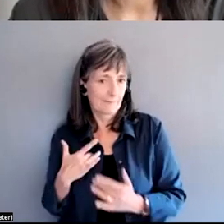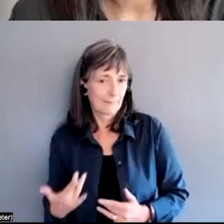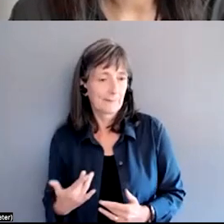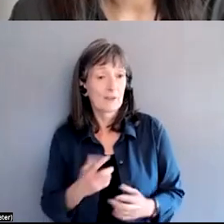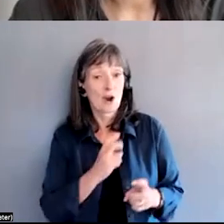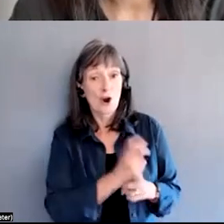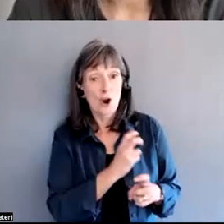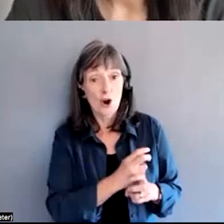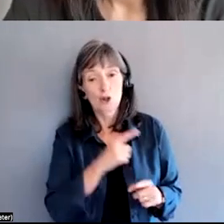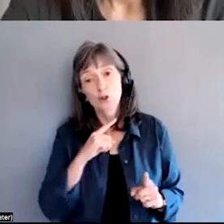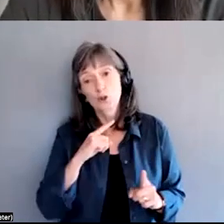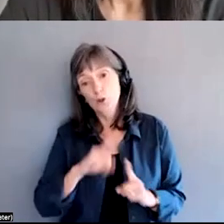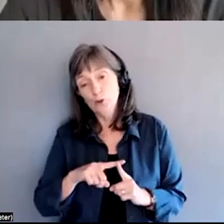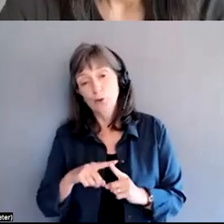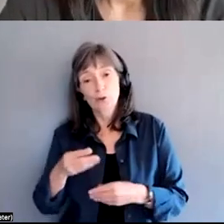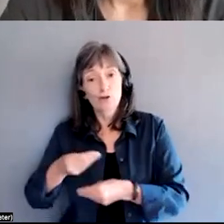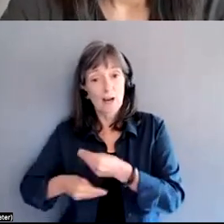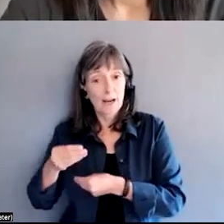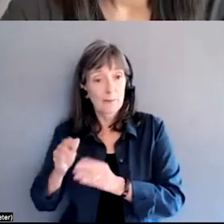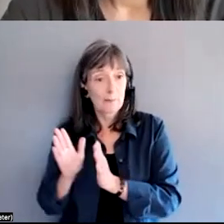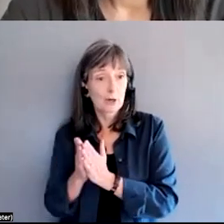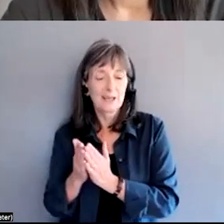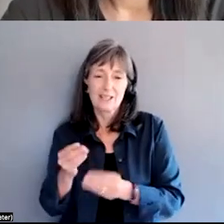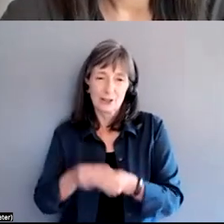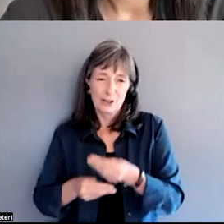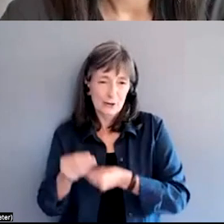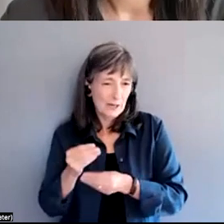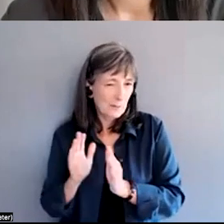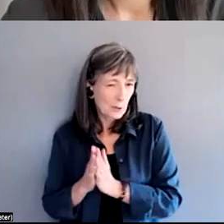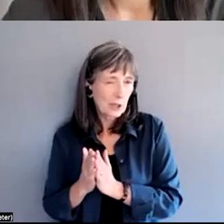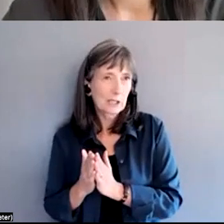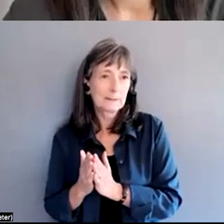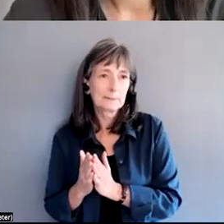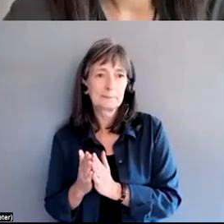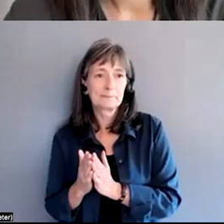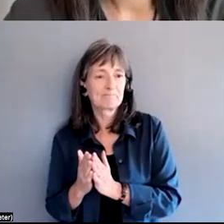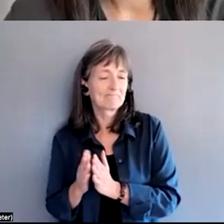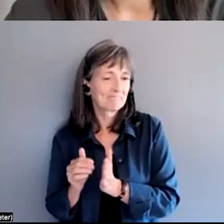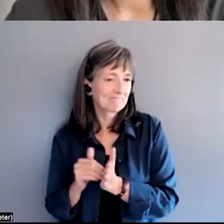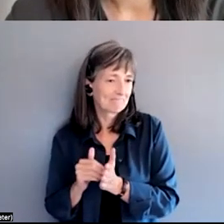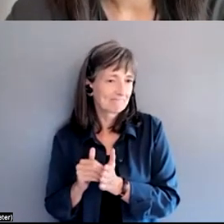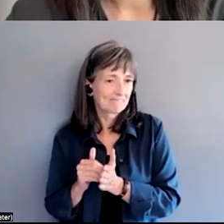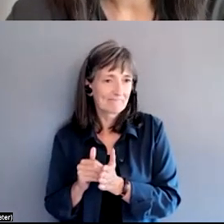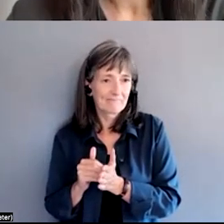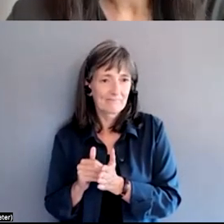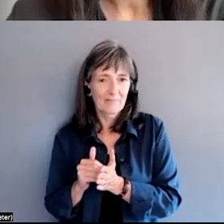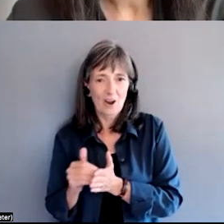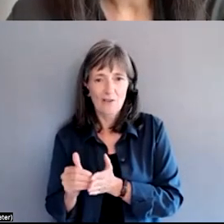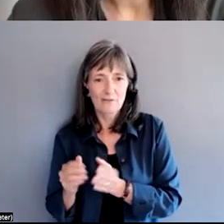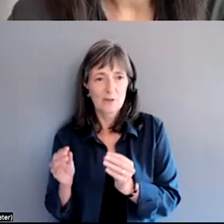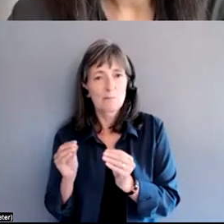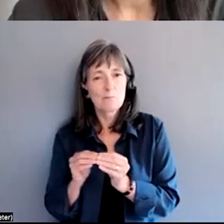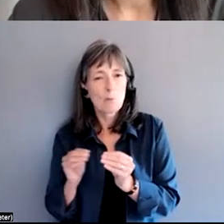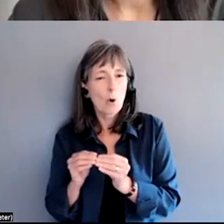to trade, often with the trade, you know, we'll often show a little bit more of the